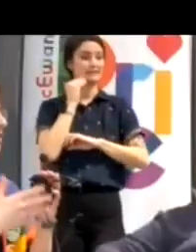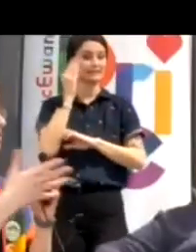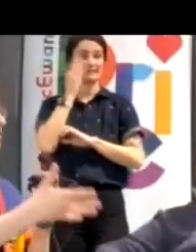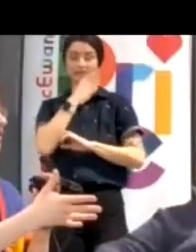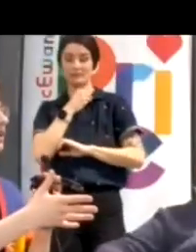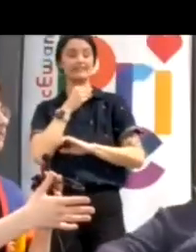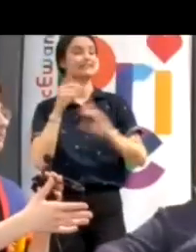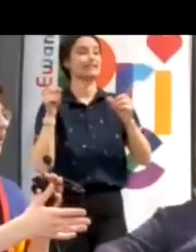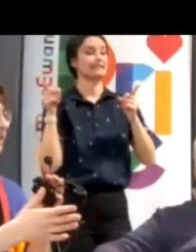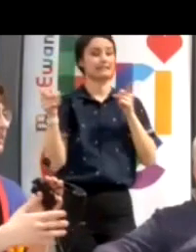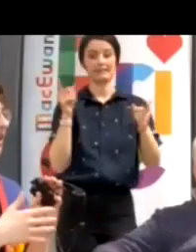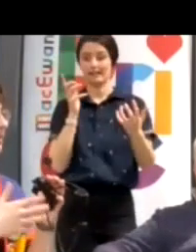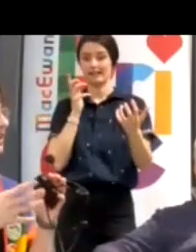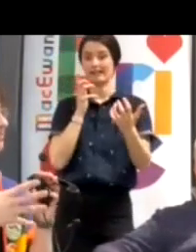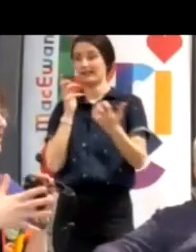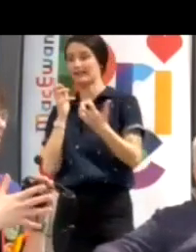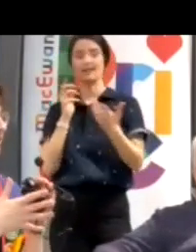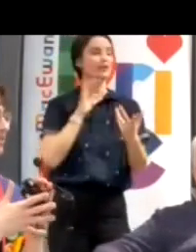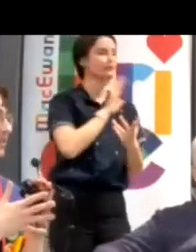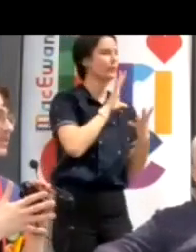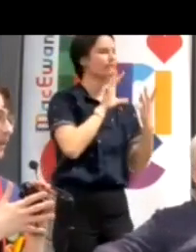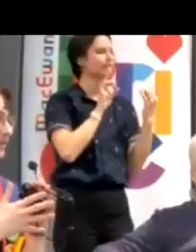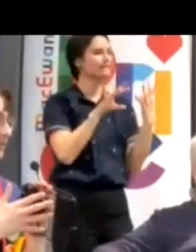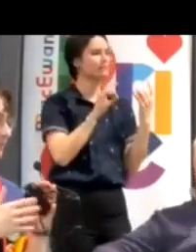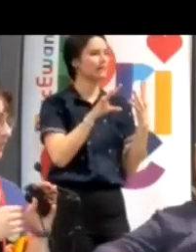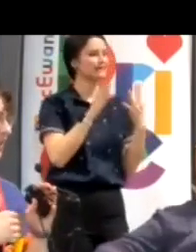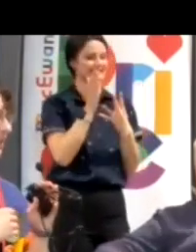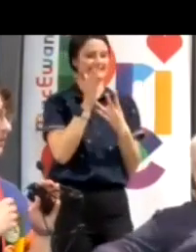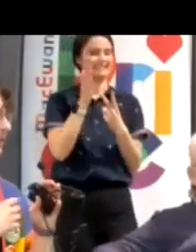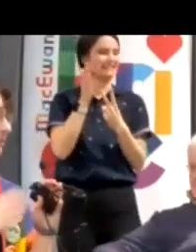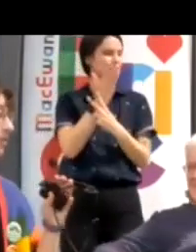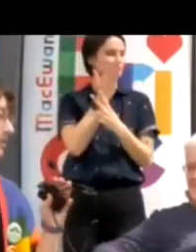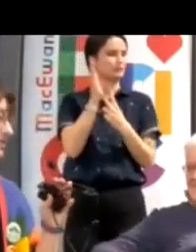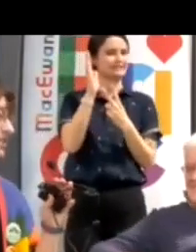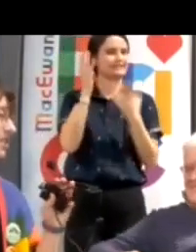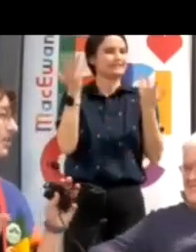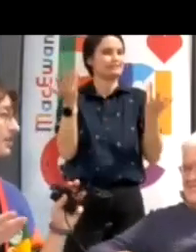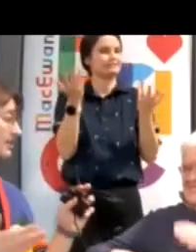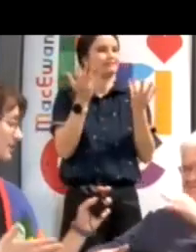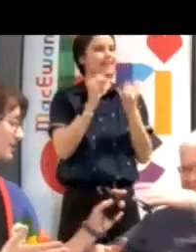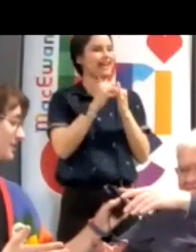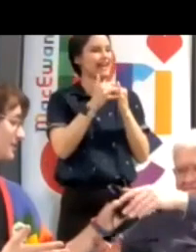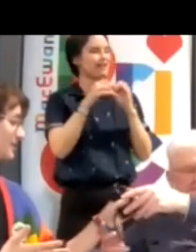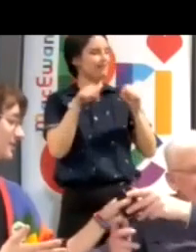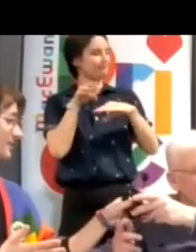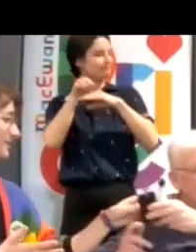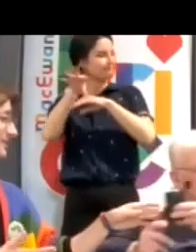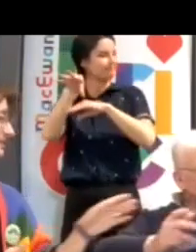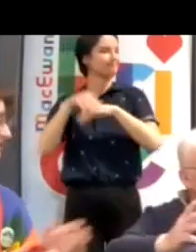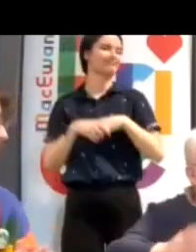just like to hear what your feedback is on kind of being in that in-between space and what you'd like both of us to.